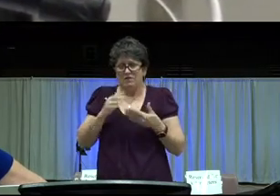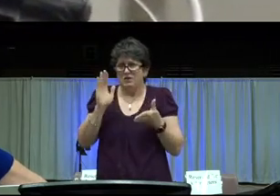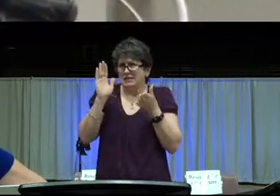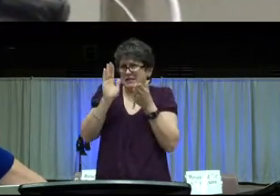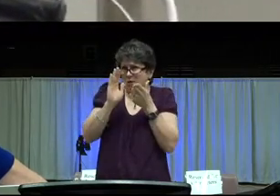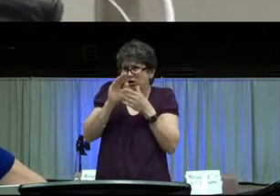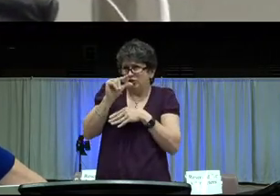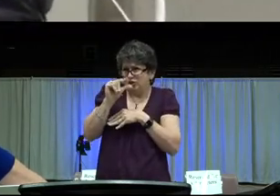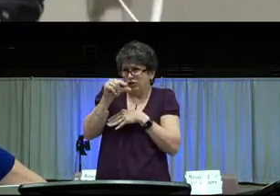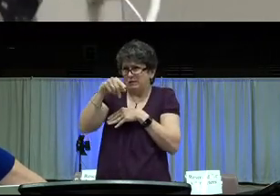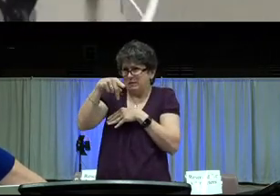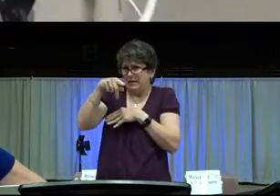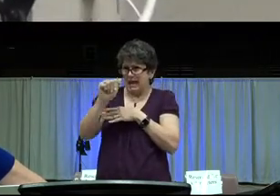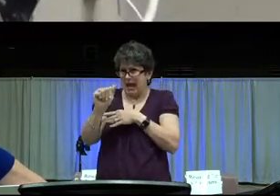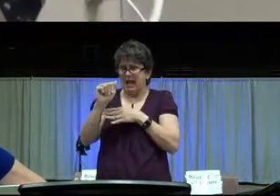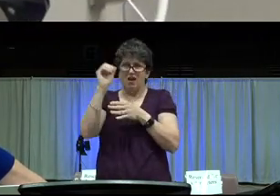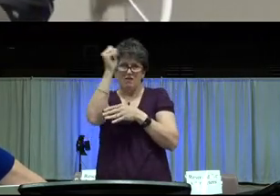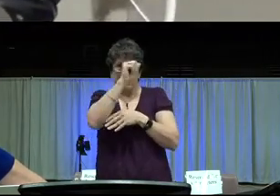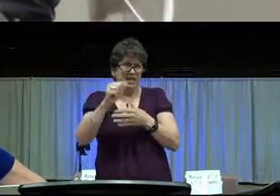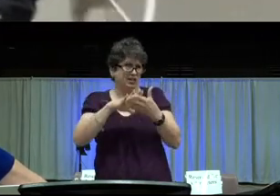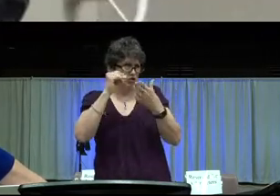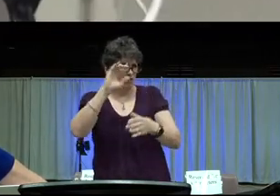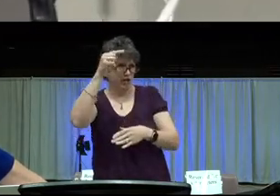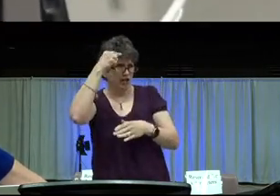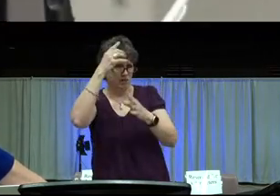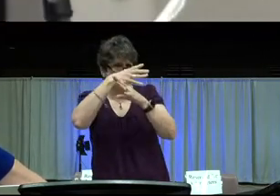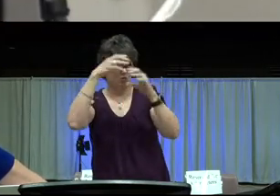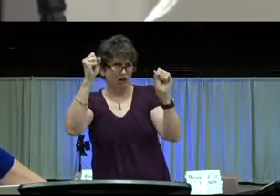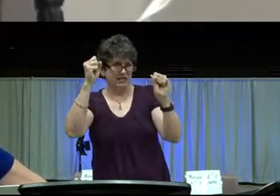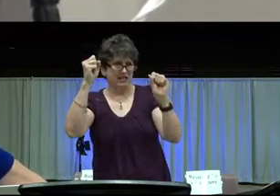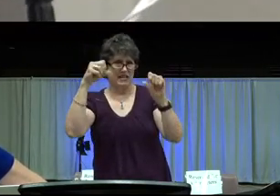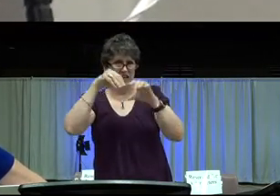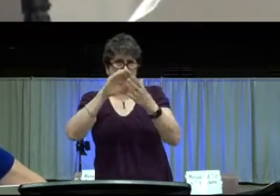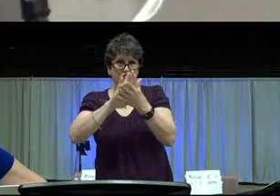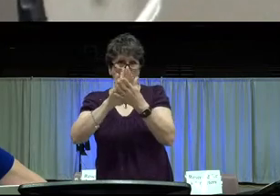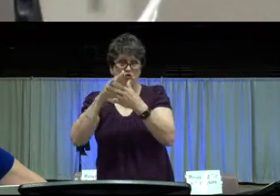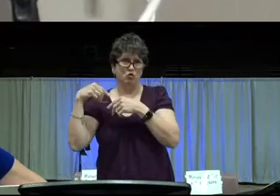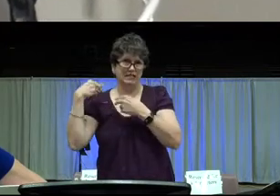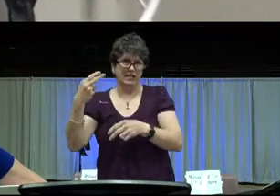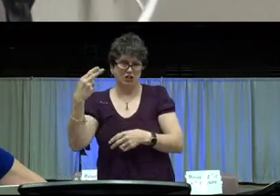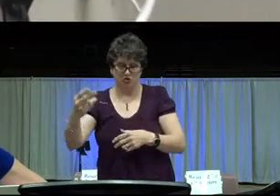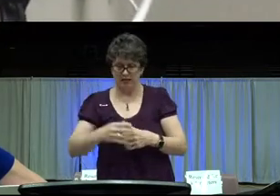smallest GPA of any student government president in the school's history.